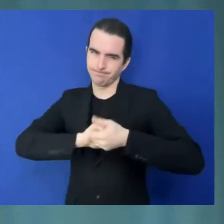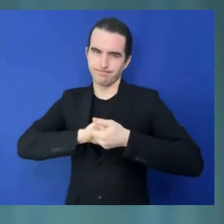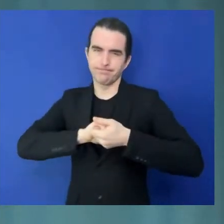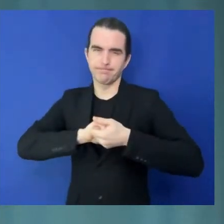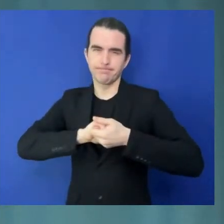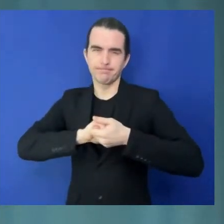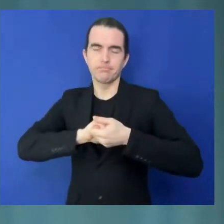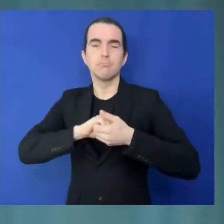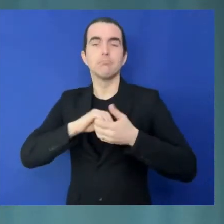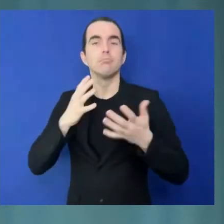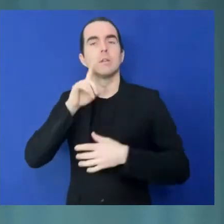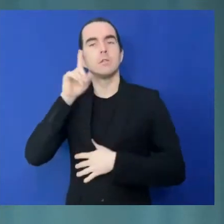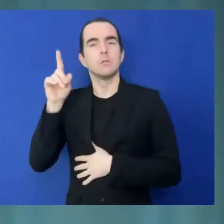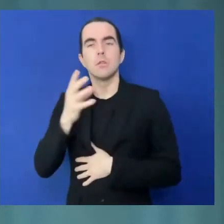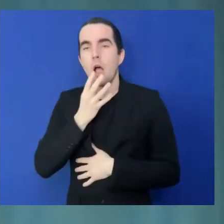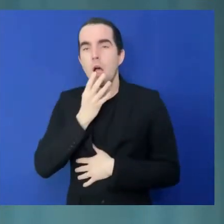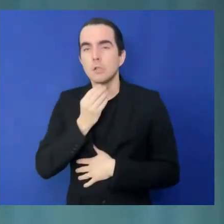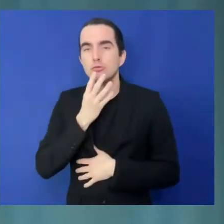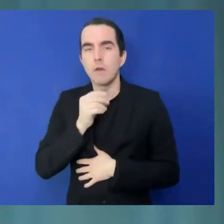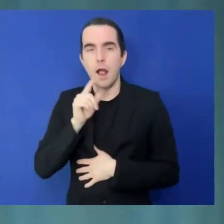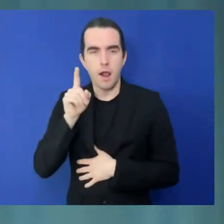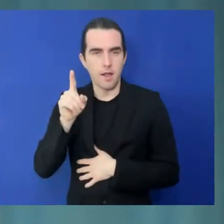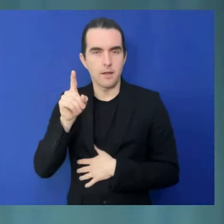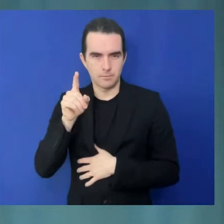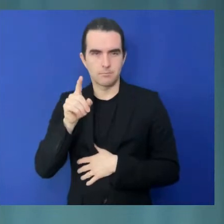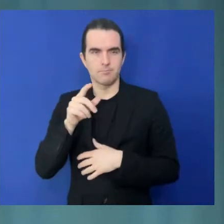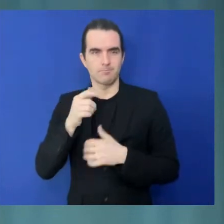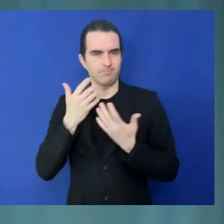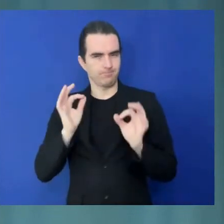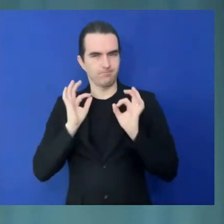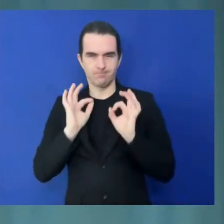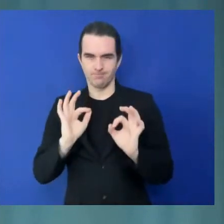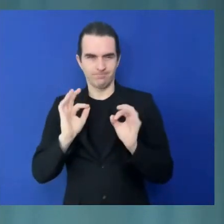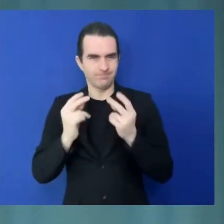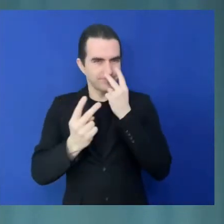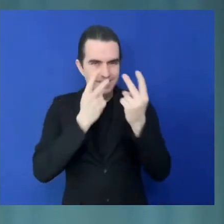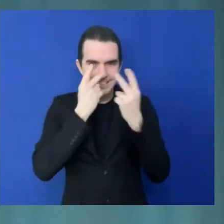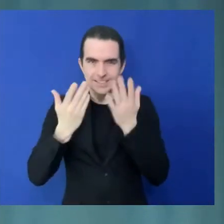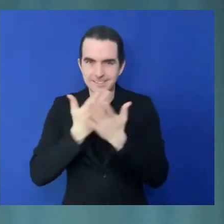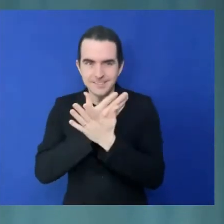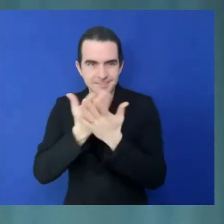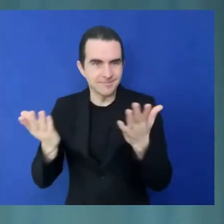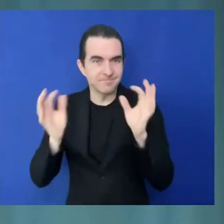flesh. We have a great 3 days ahead of us.